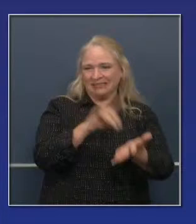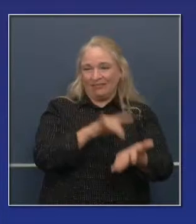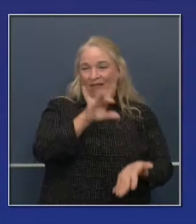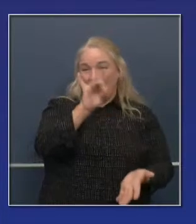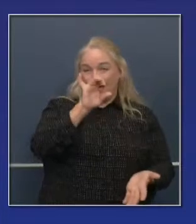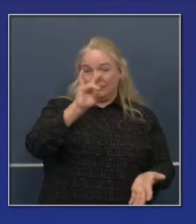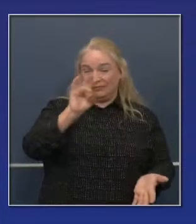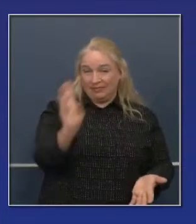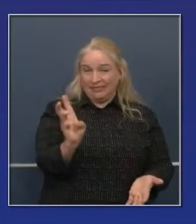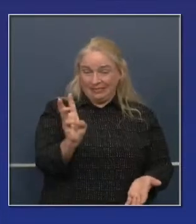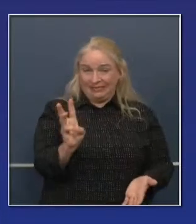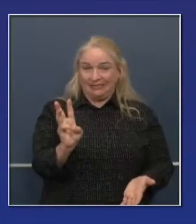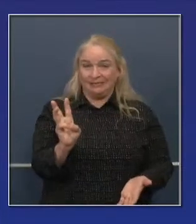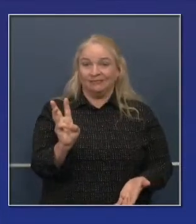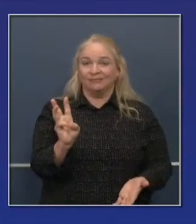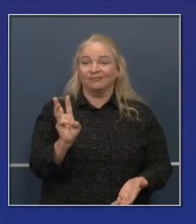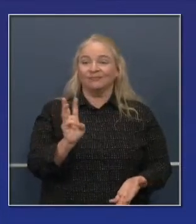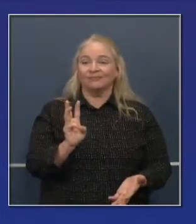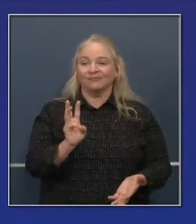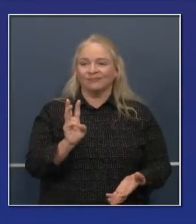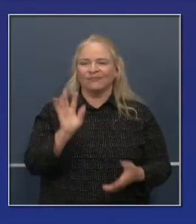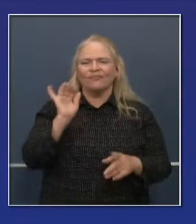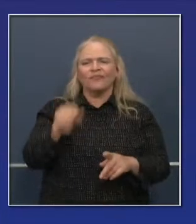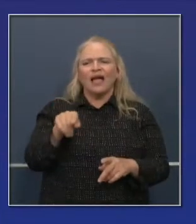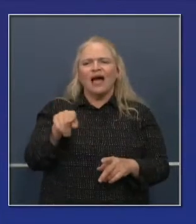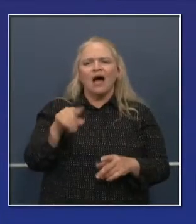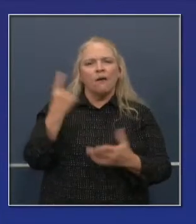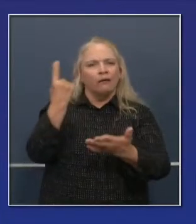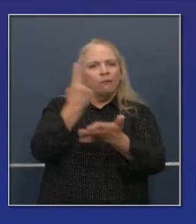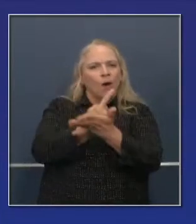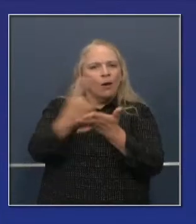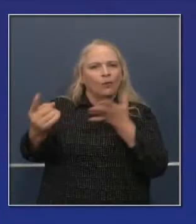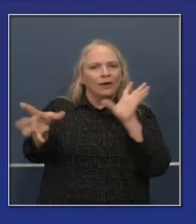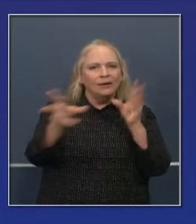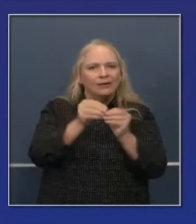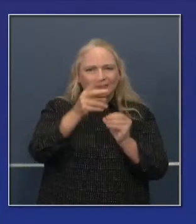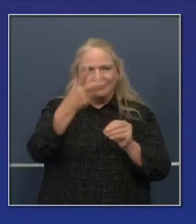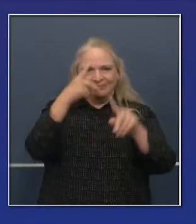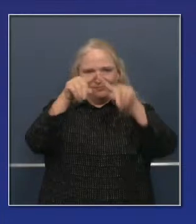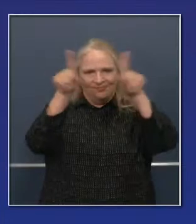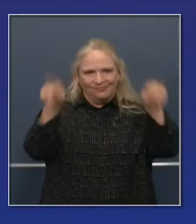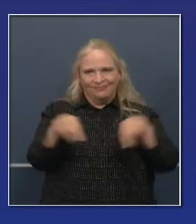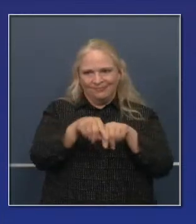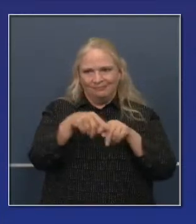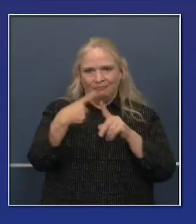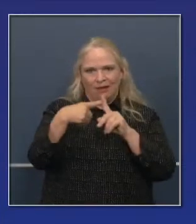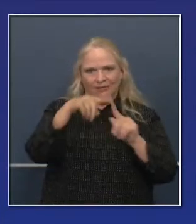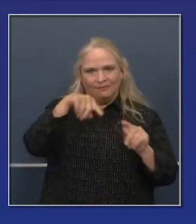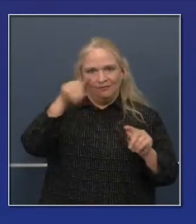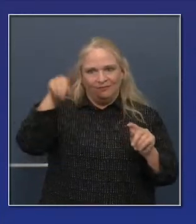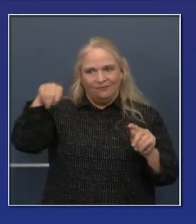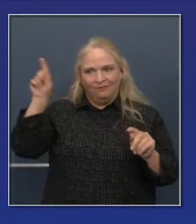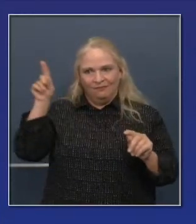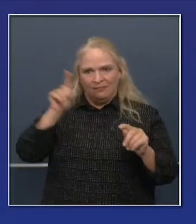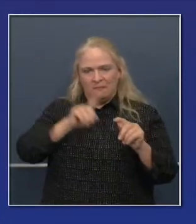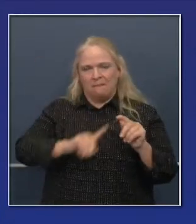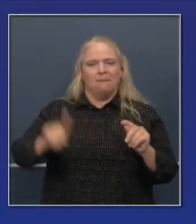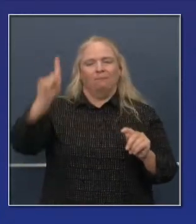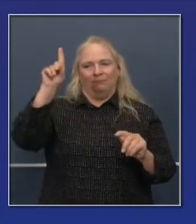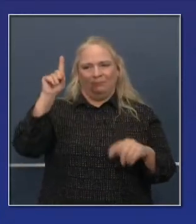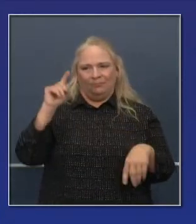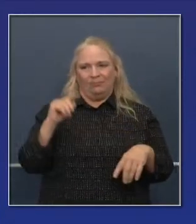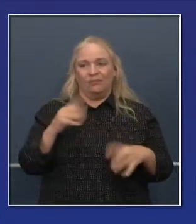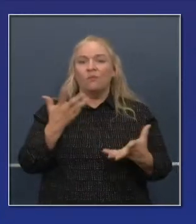7,876. So you see that 7-day average trending upwards. What has trended down since the beginning of